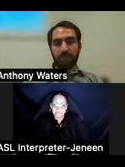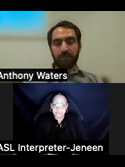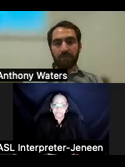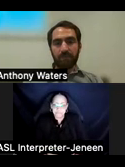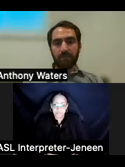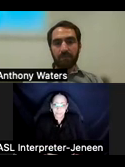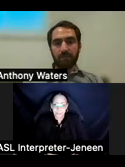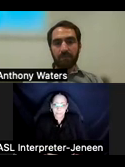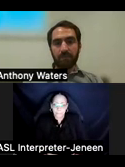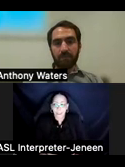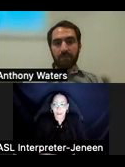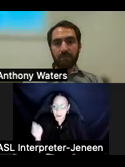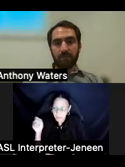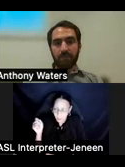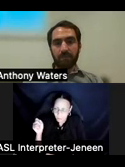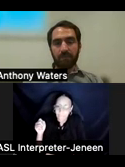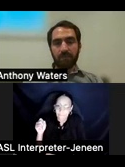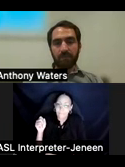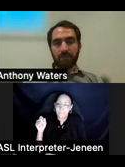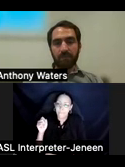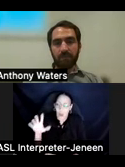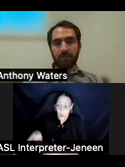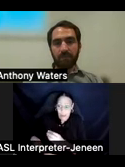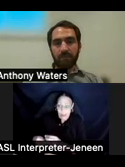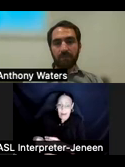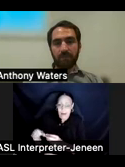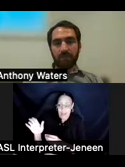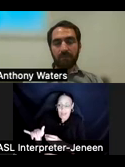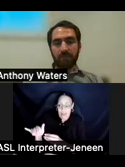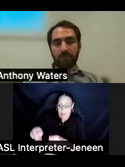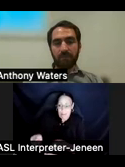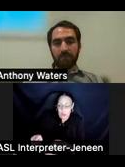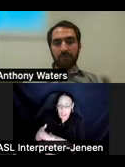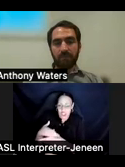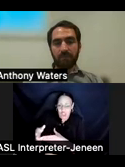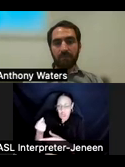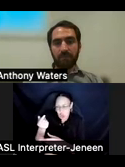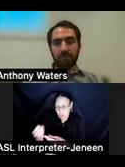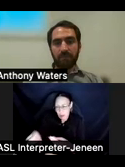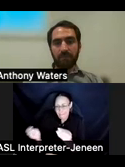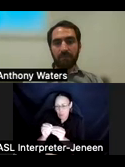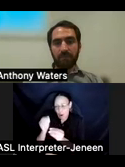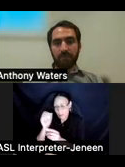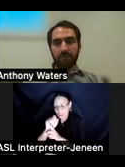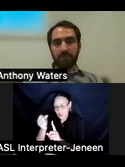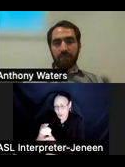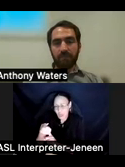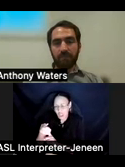Yeah, and I just want to add to the person sharing a little bit more about their situation. It